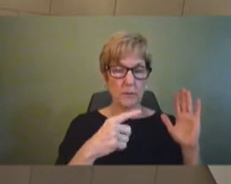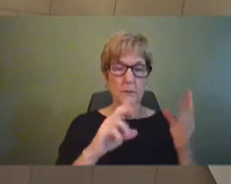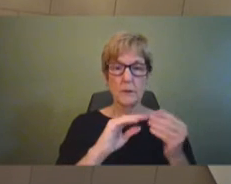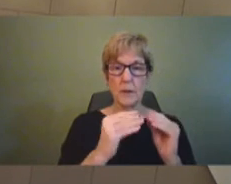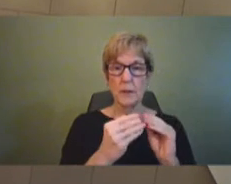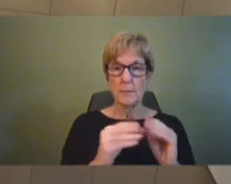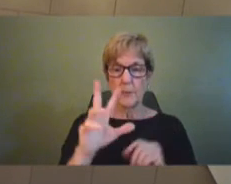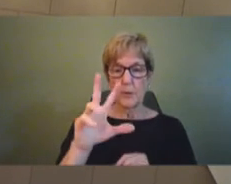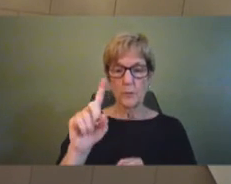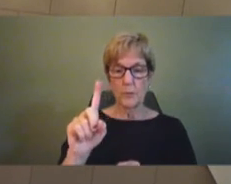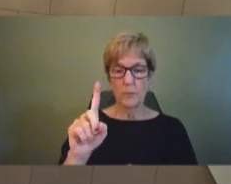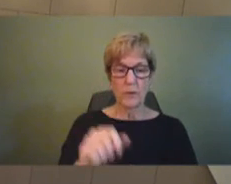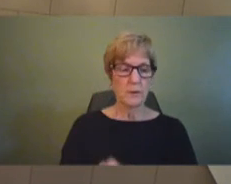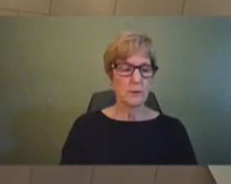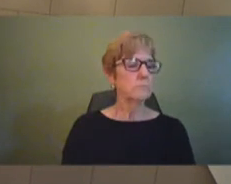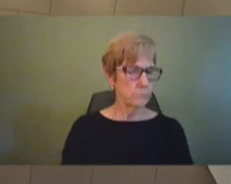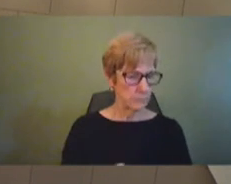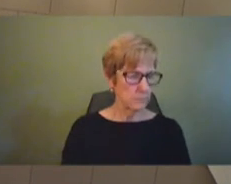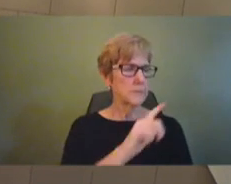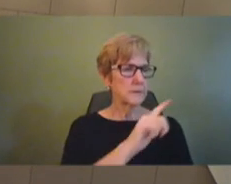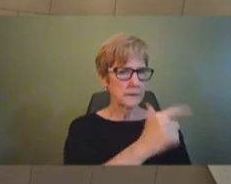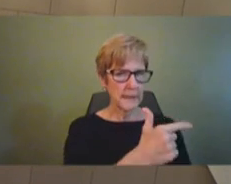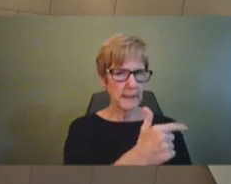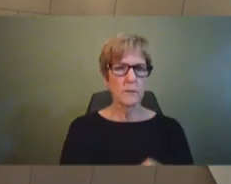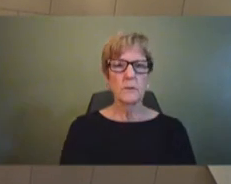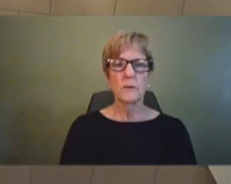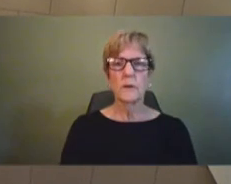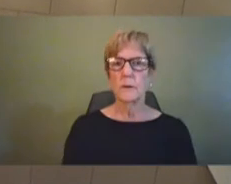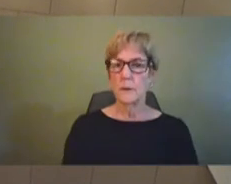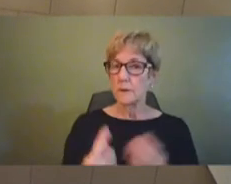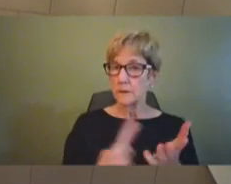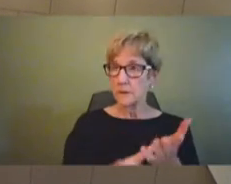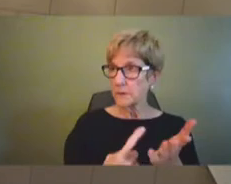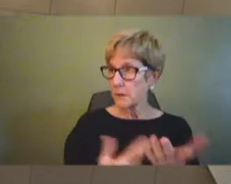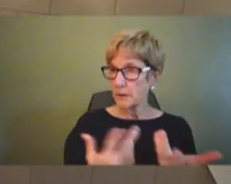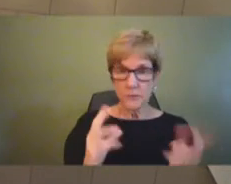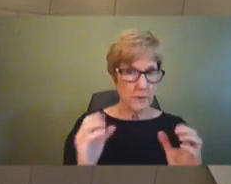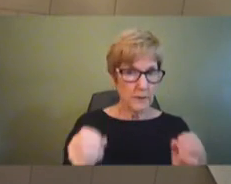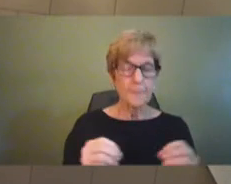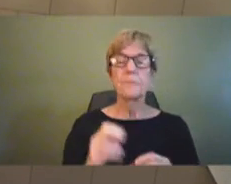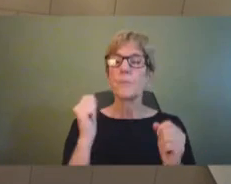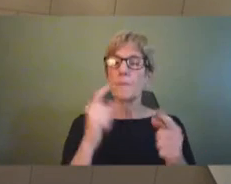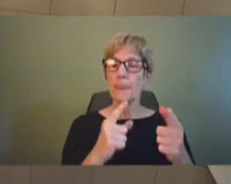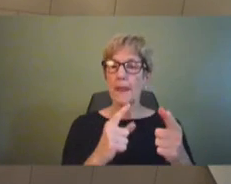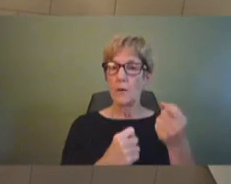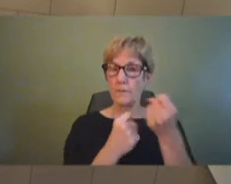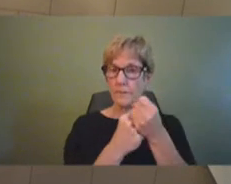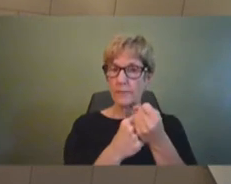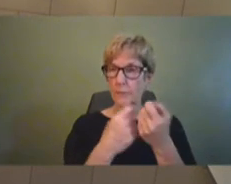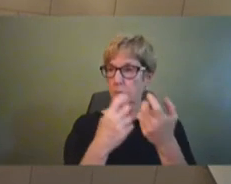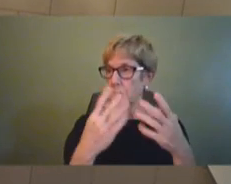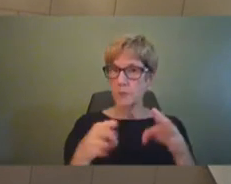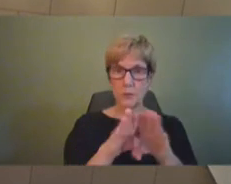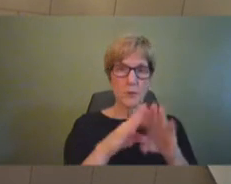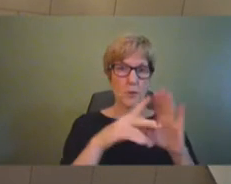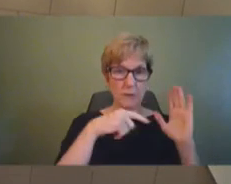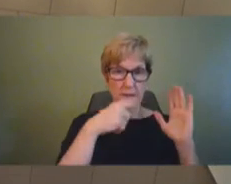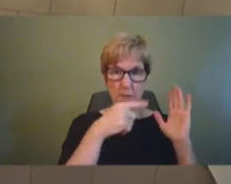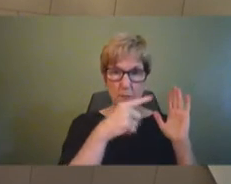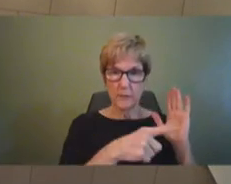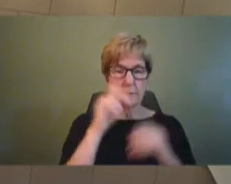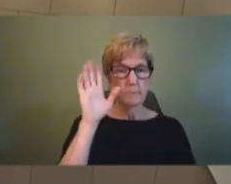31 second any any discussion hearing none all in favor of closer of public hearing please raise your